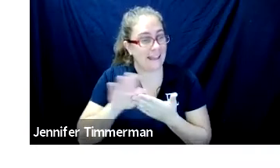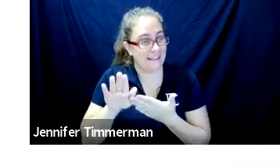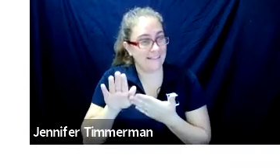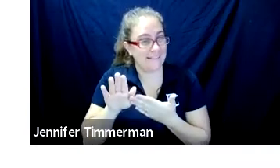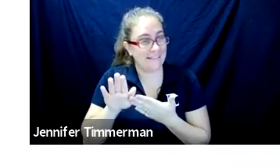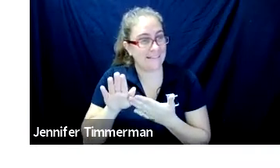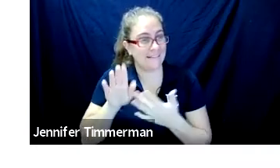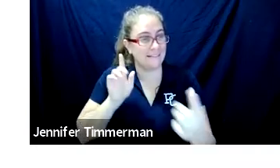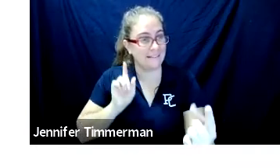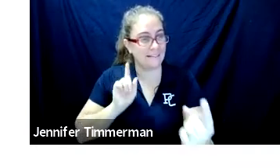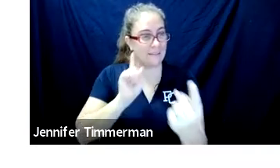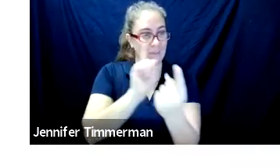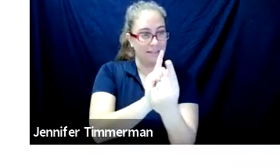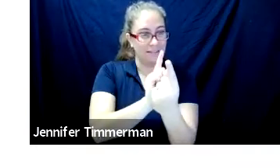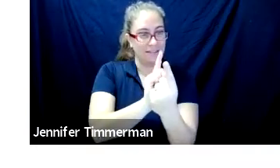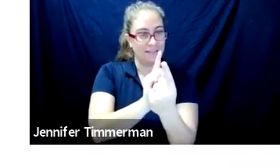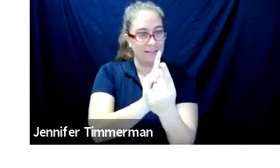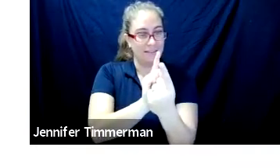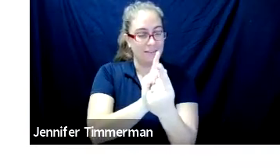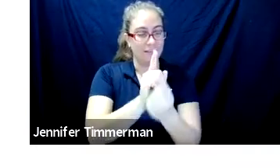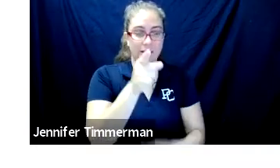It's nice to meet